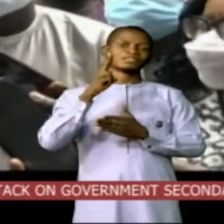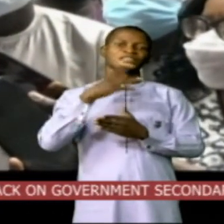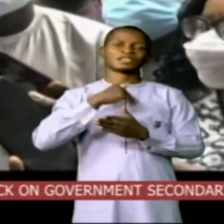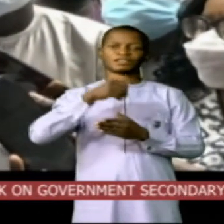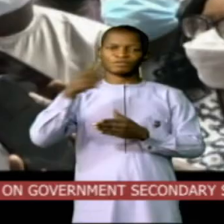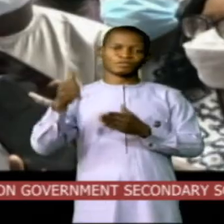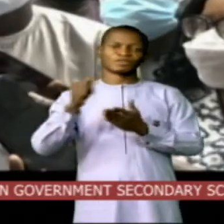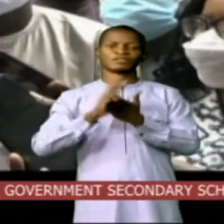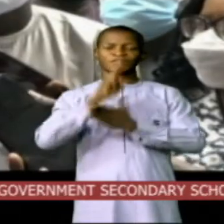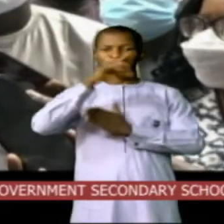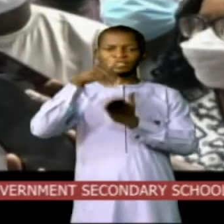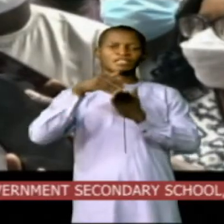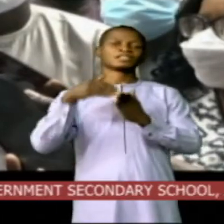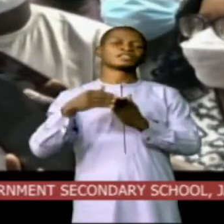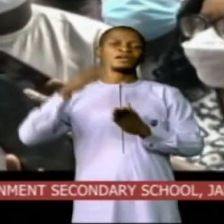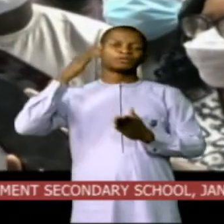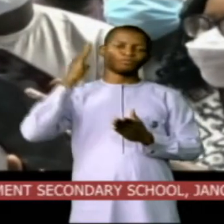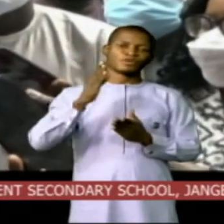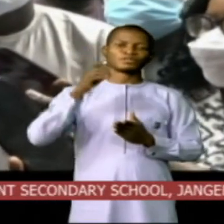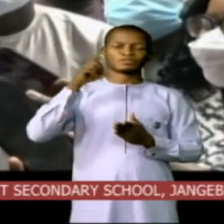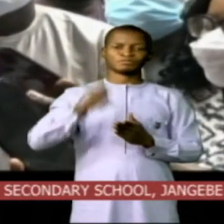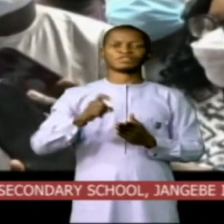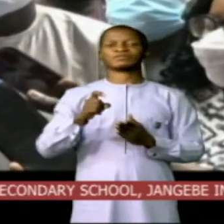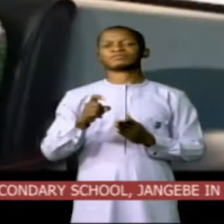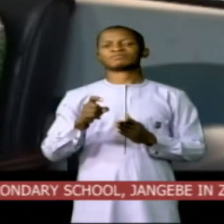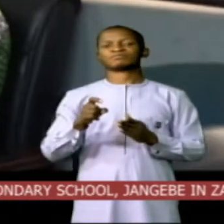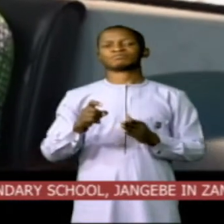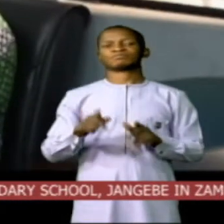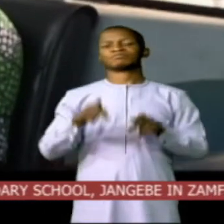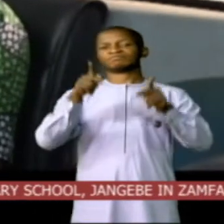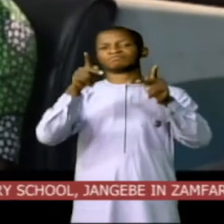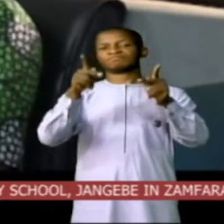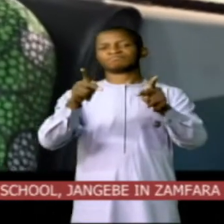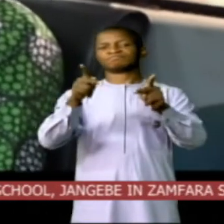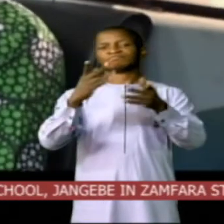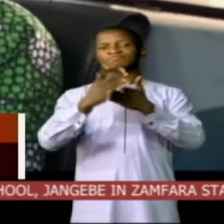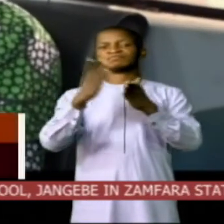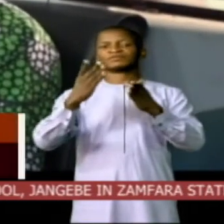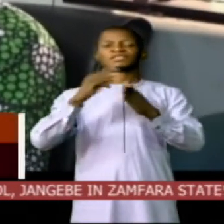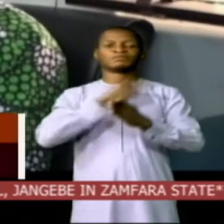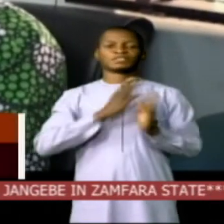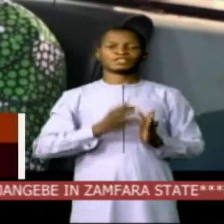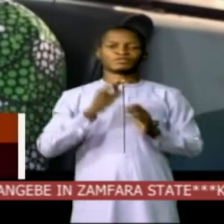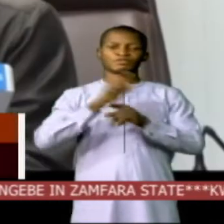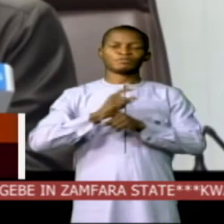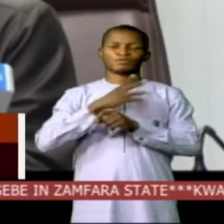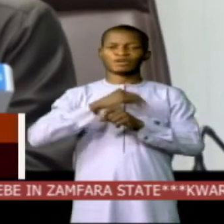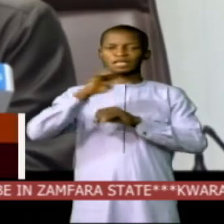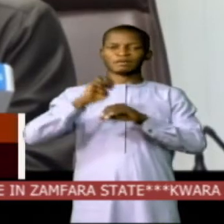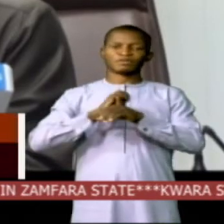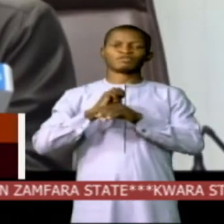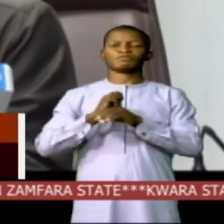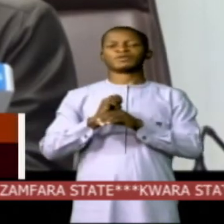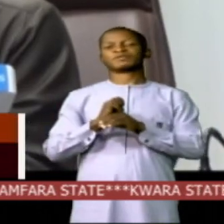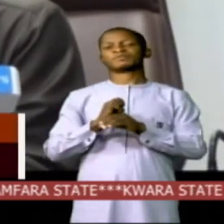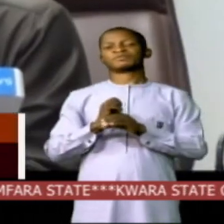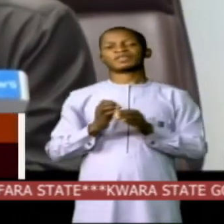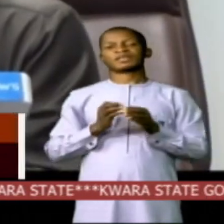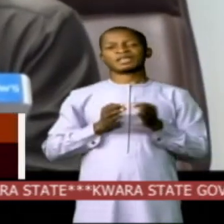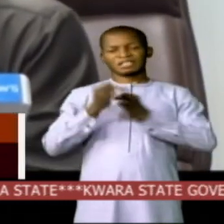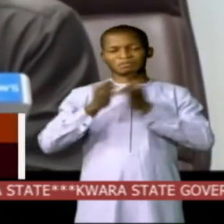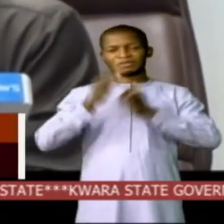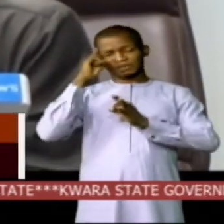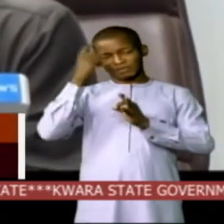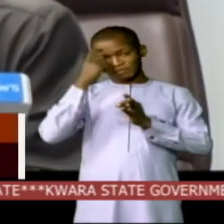inter-university centers should be suspended. Minister of Labour and Employment, Dr. Chris Ngige, expressed government desire